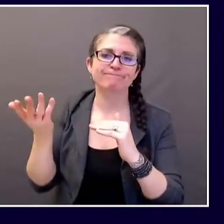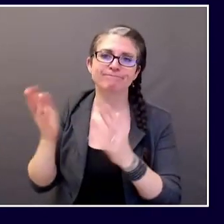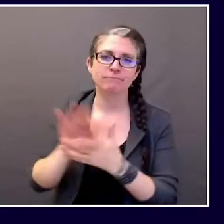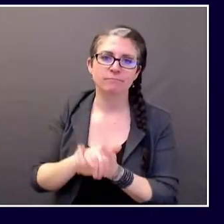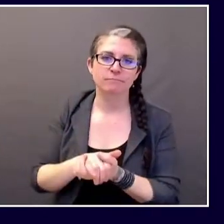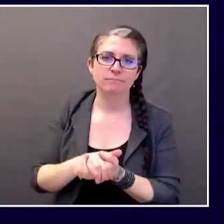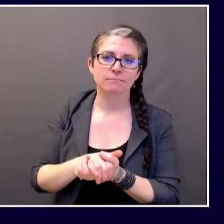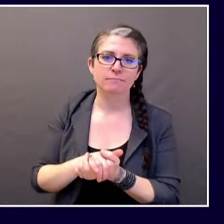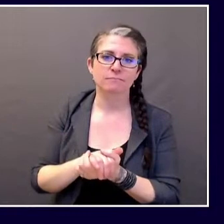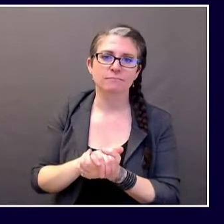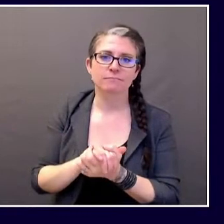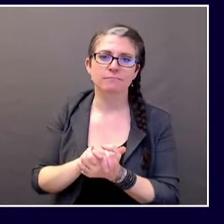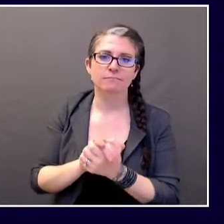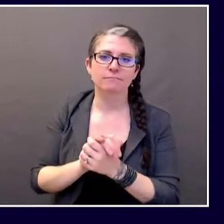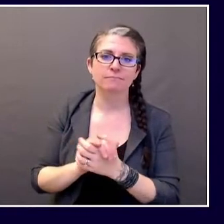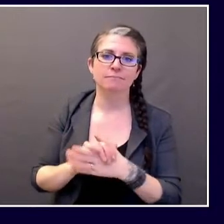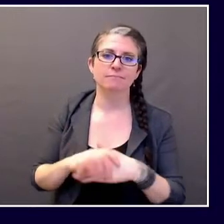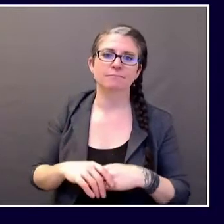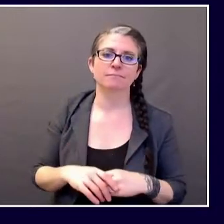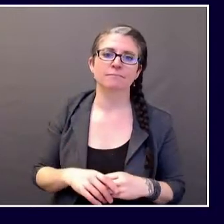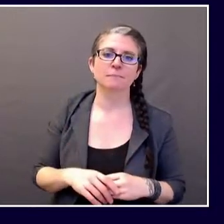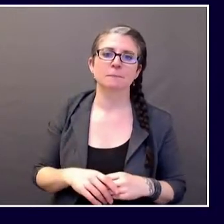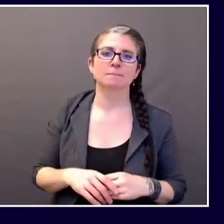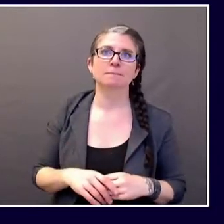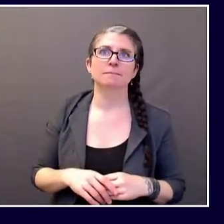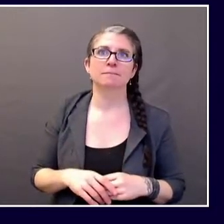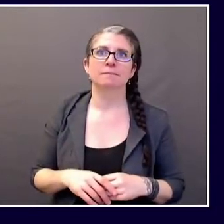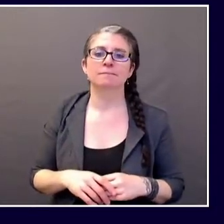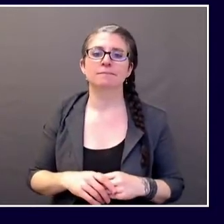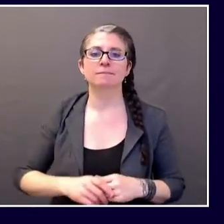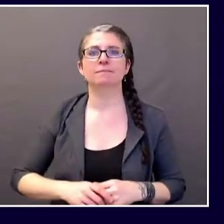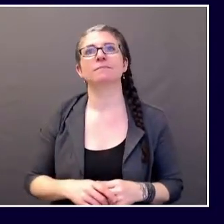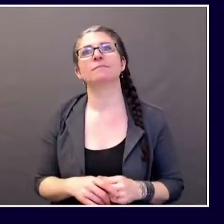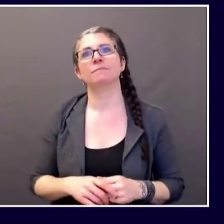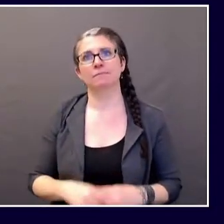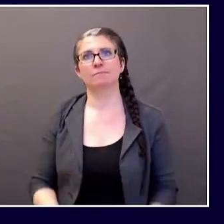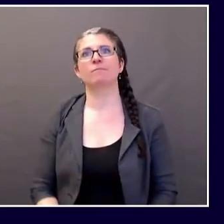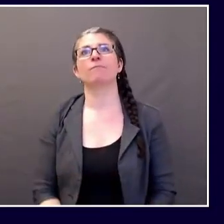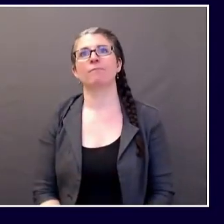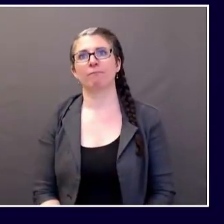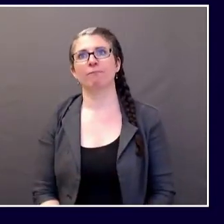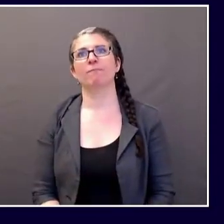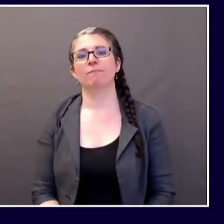Okay, and then about the teacher vaccination clinics,